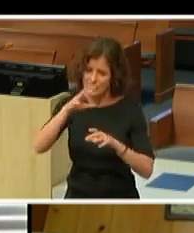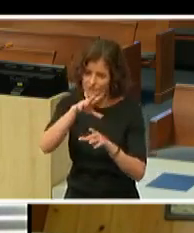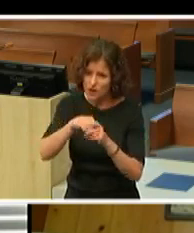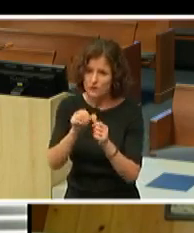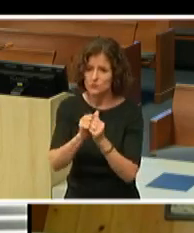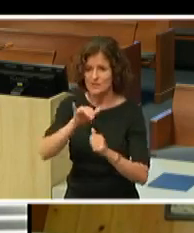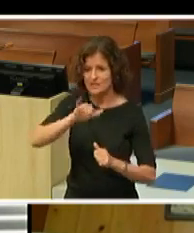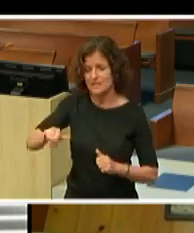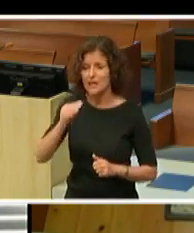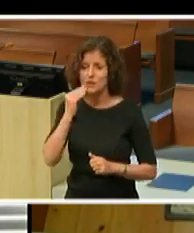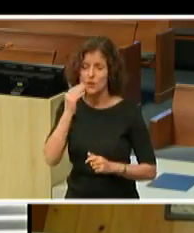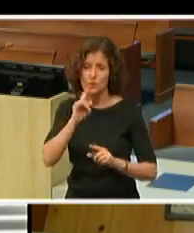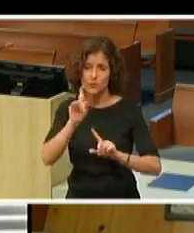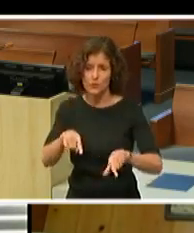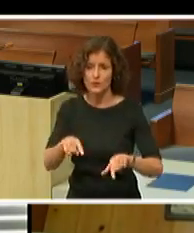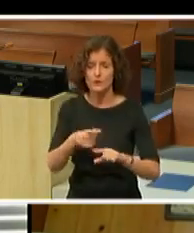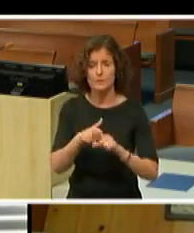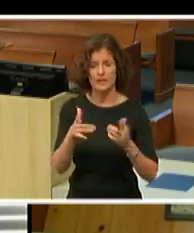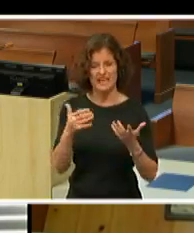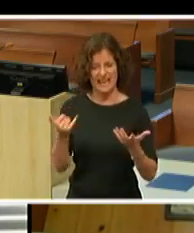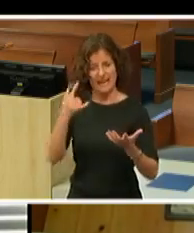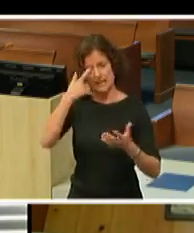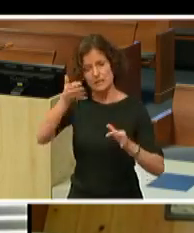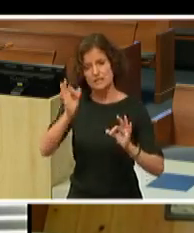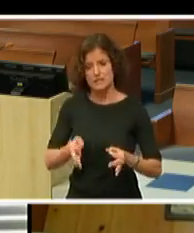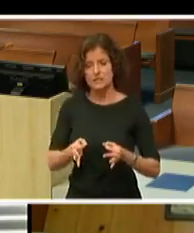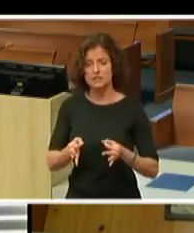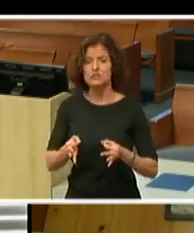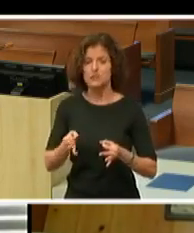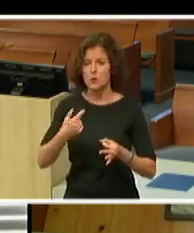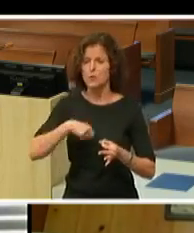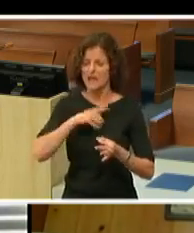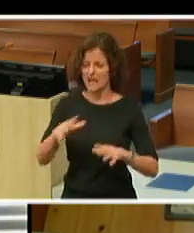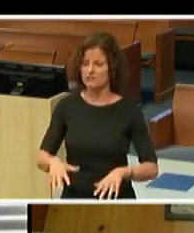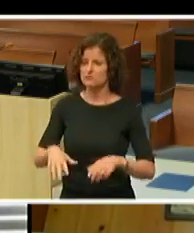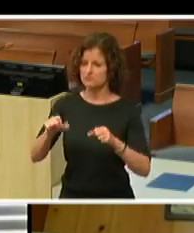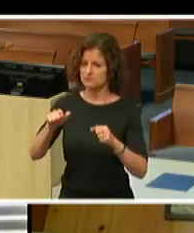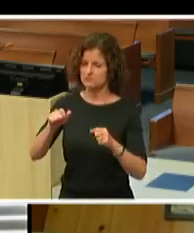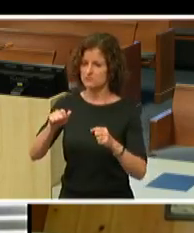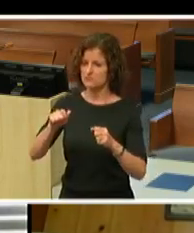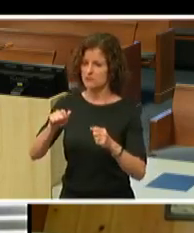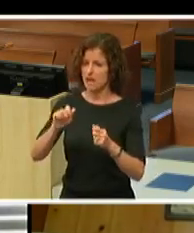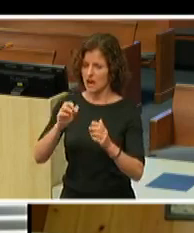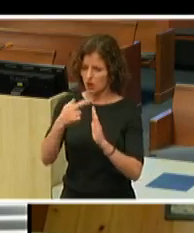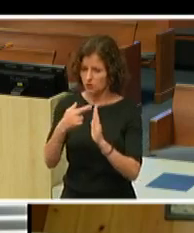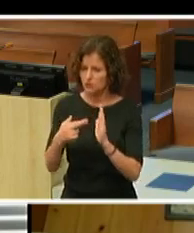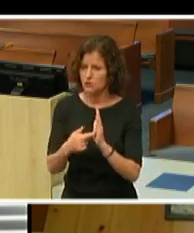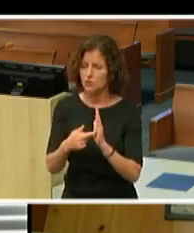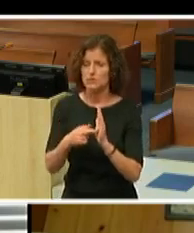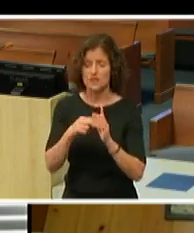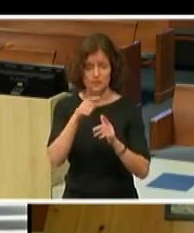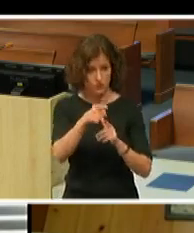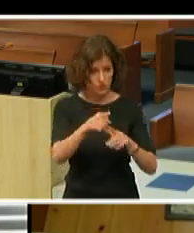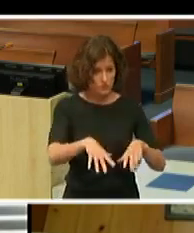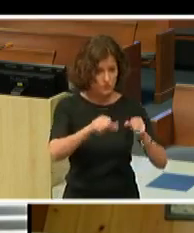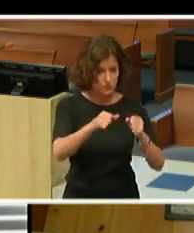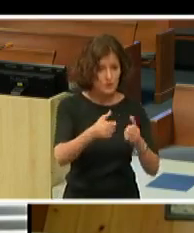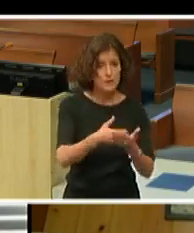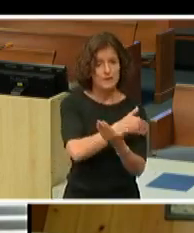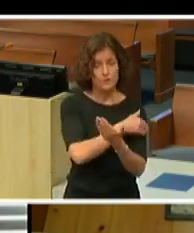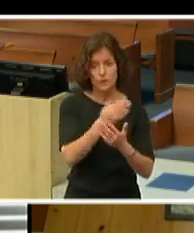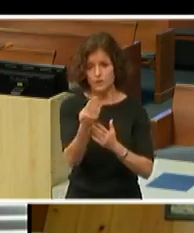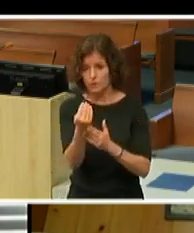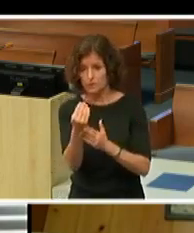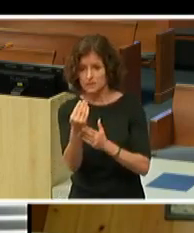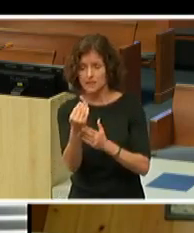point. But I think the decision point of we have to adopt our rules would be either you adopt them prior to the 14th